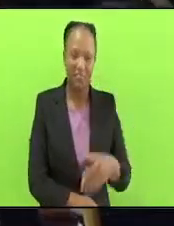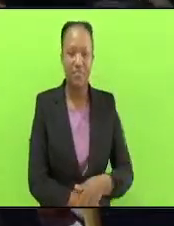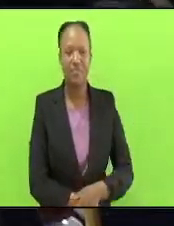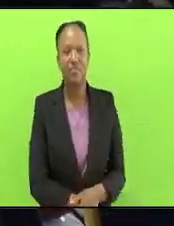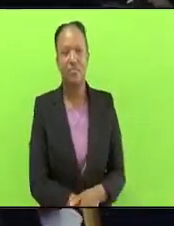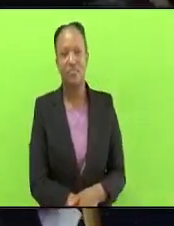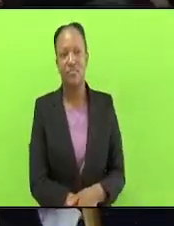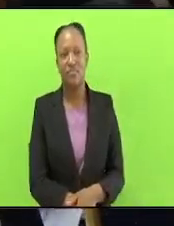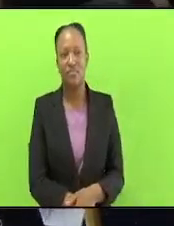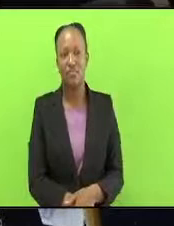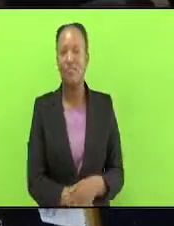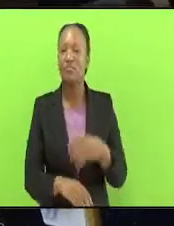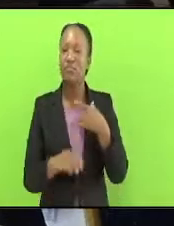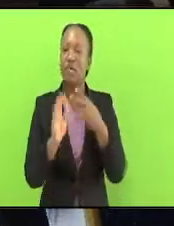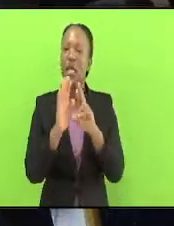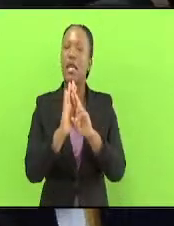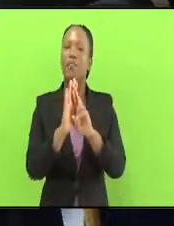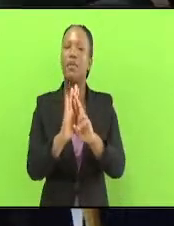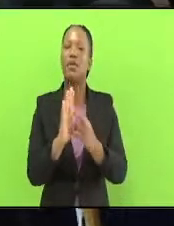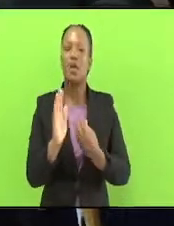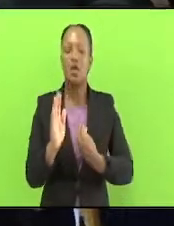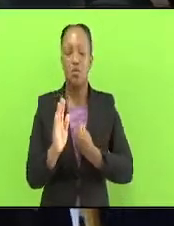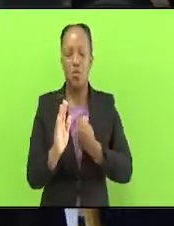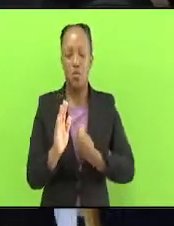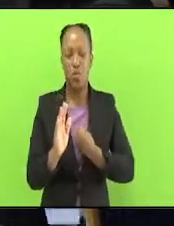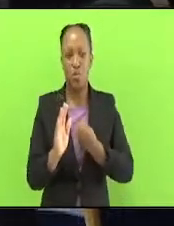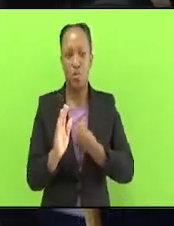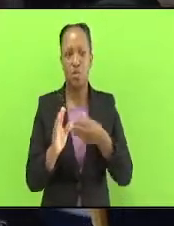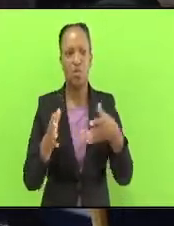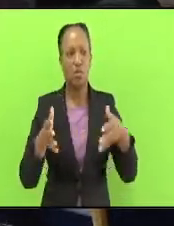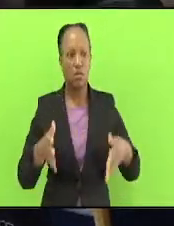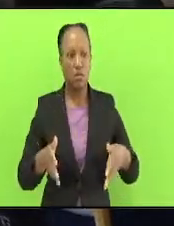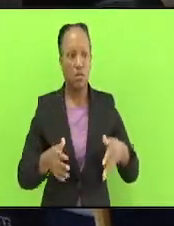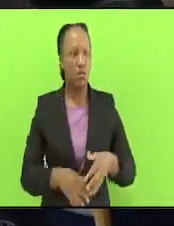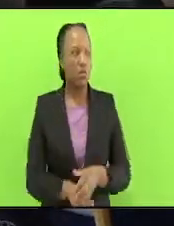Ke Greetings. emetse basha. Ke tlo go emela basha.